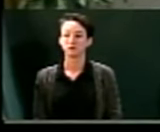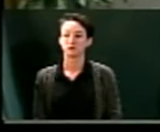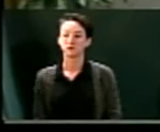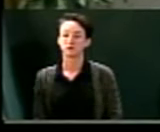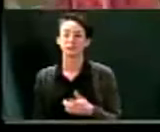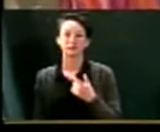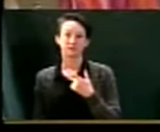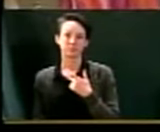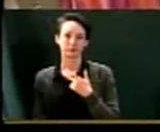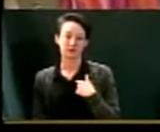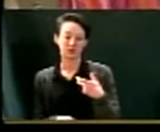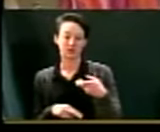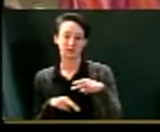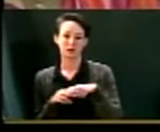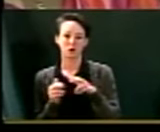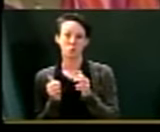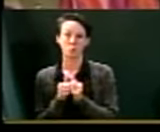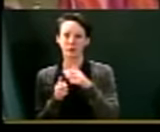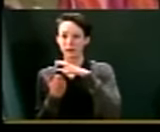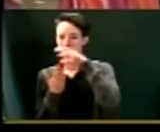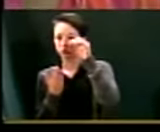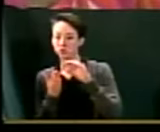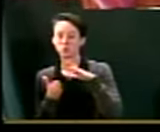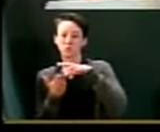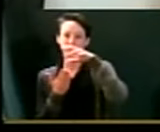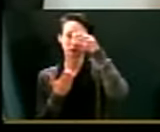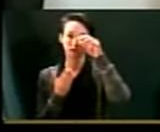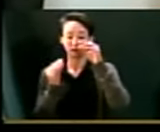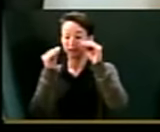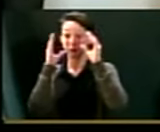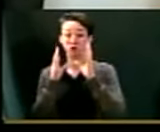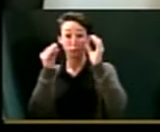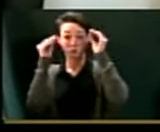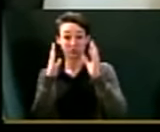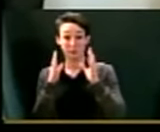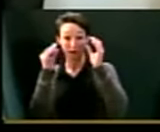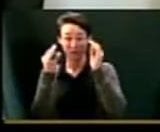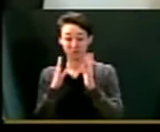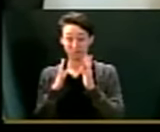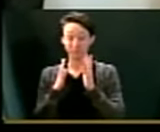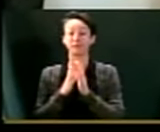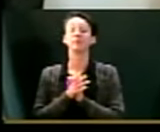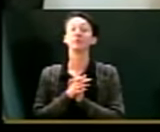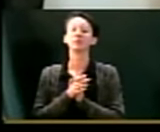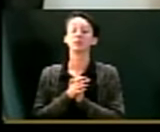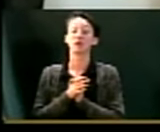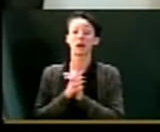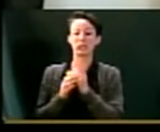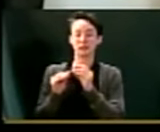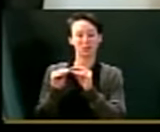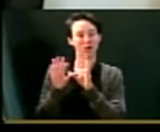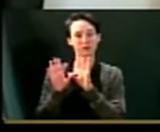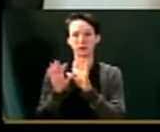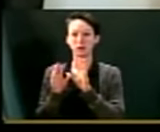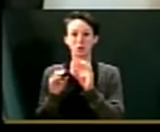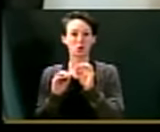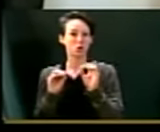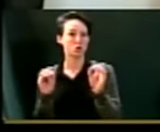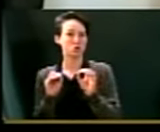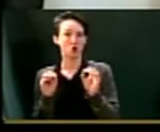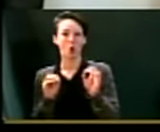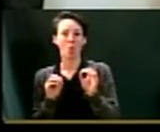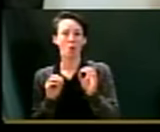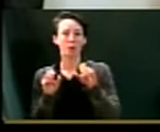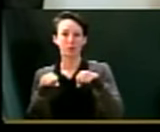As I sat down with teacher after teacher this week, it became obvious that there is no conceivable way that teacher error could be solely